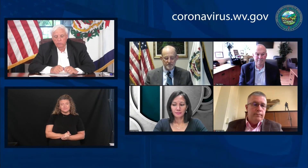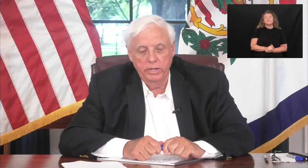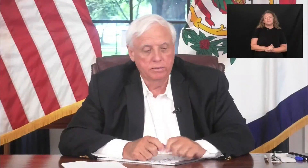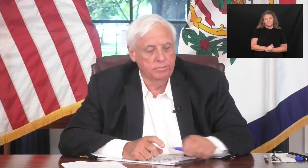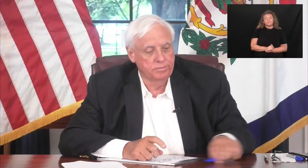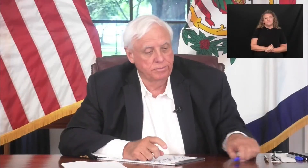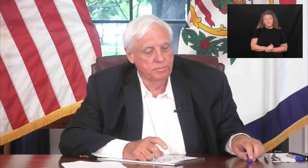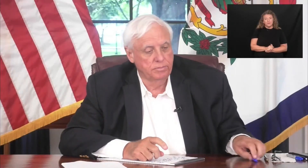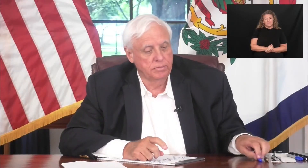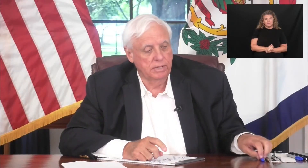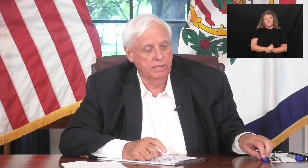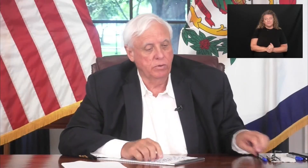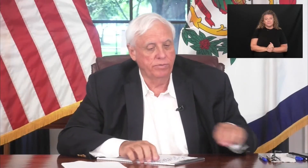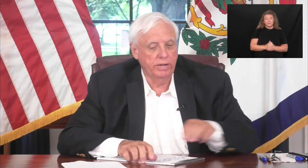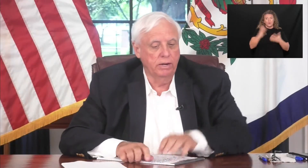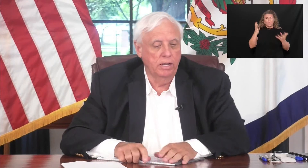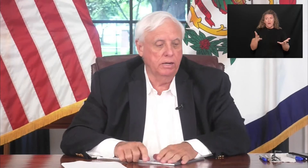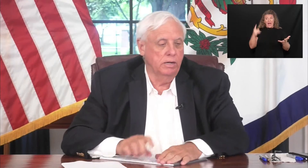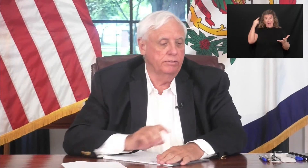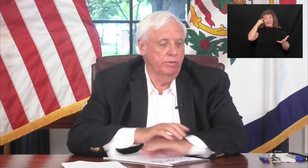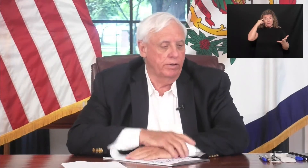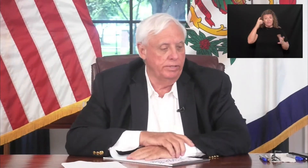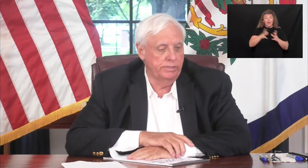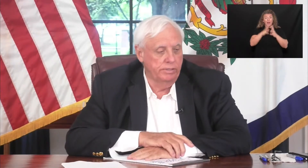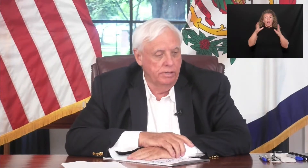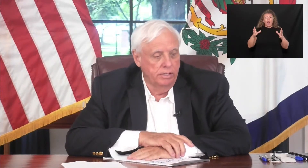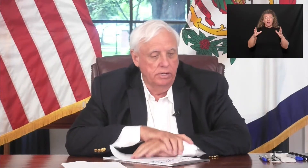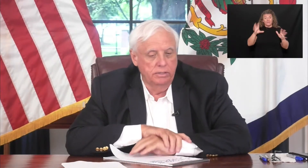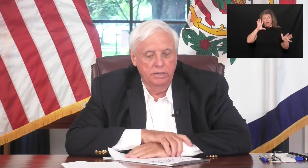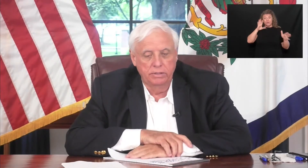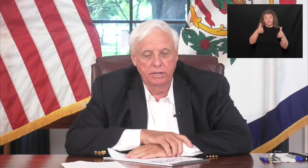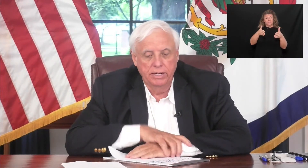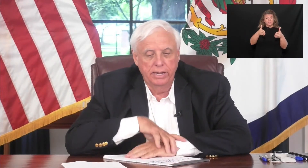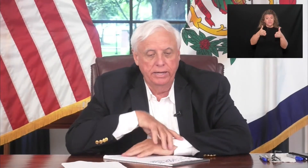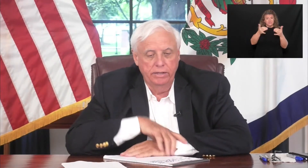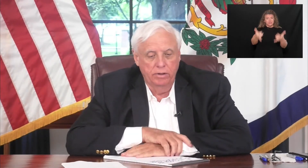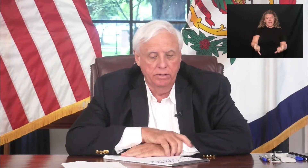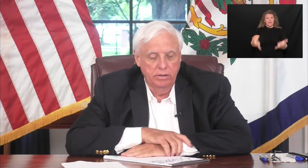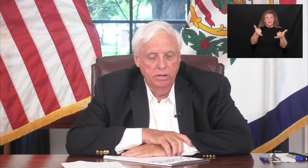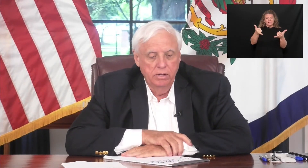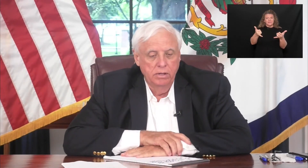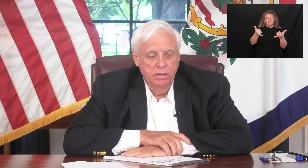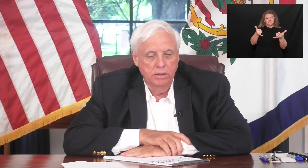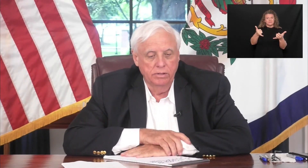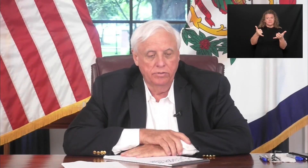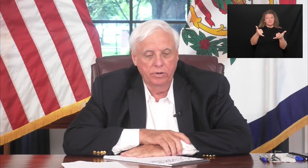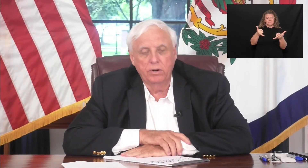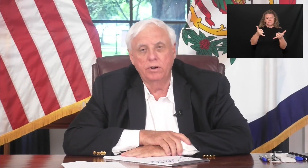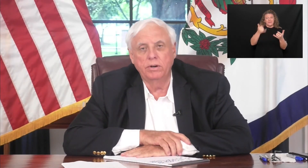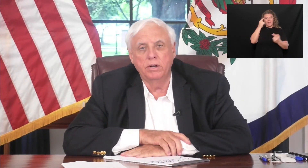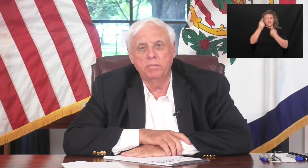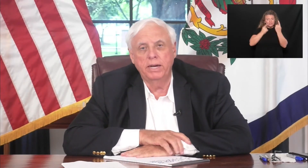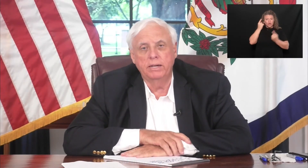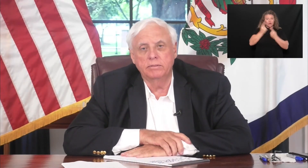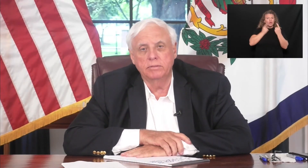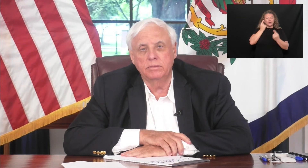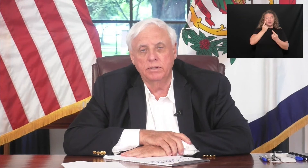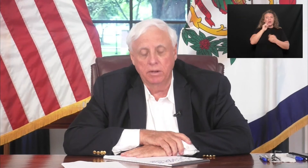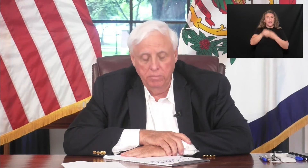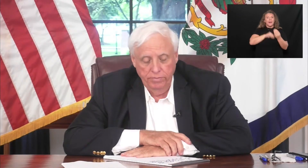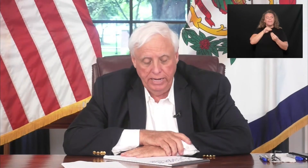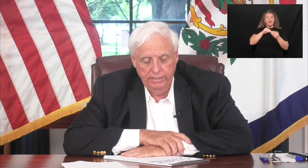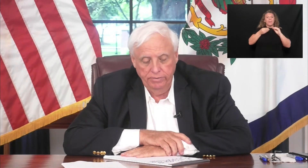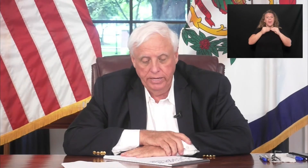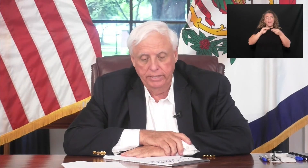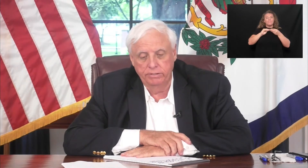Okay, well, I think we've had a lot of concentration, today on the concern about the